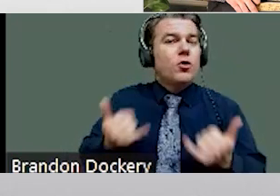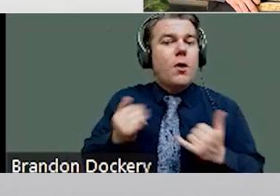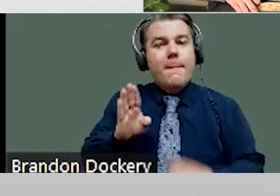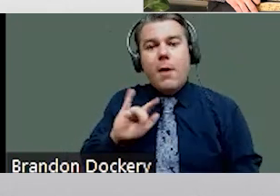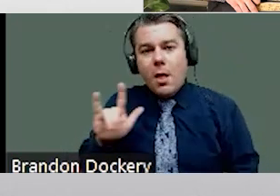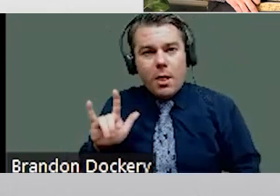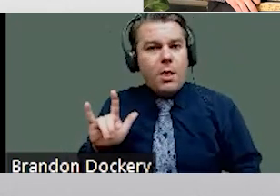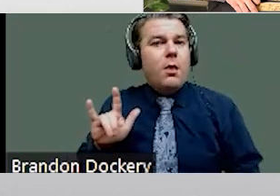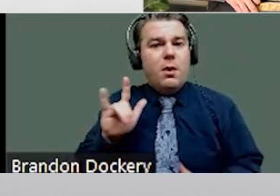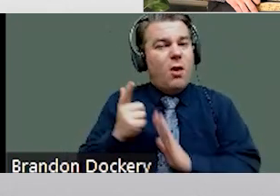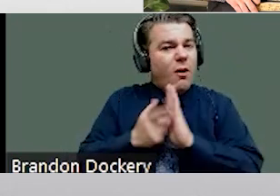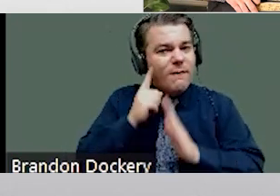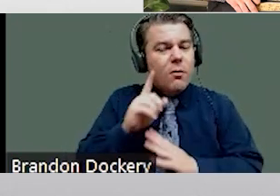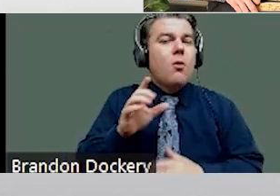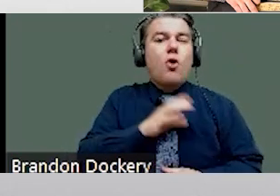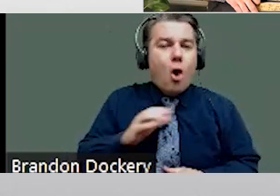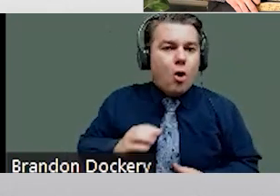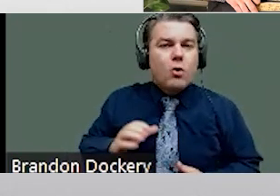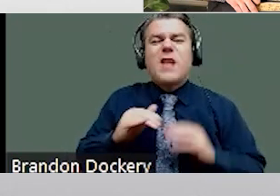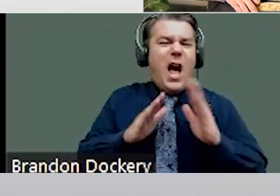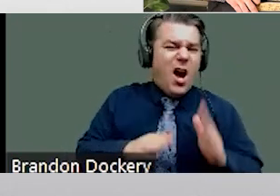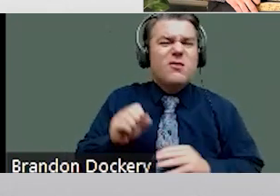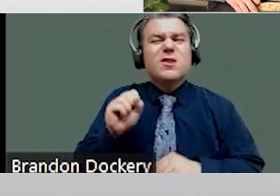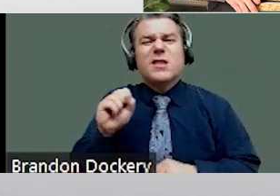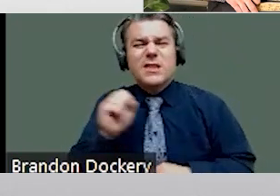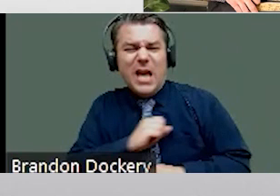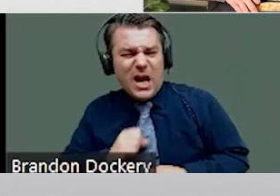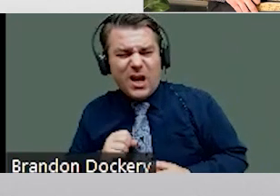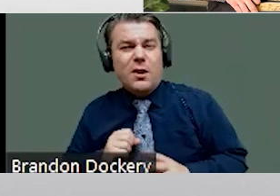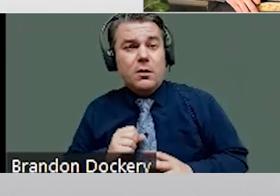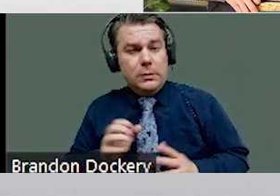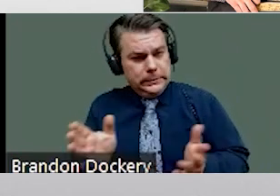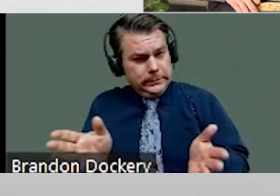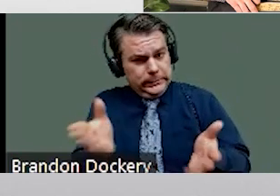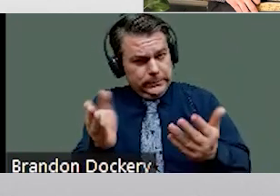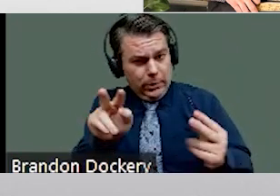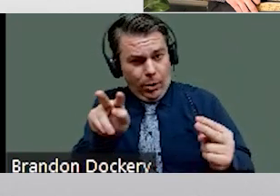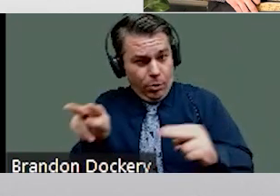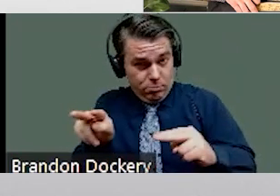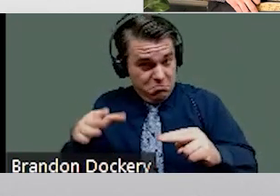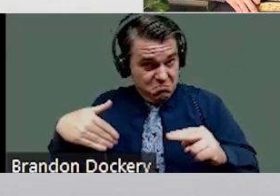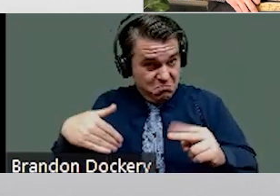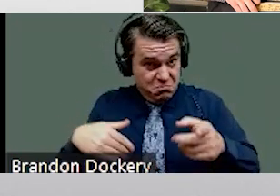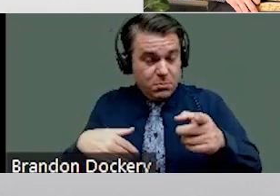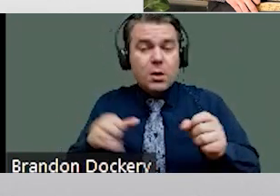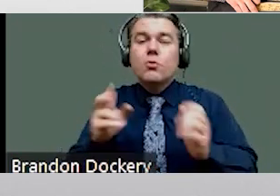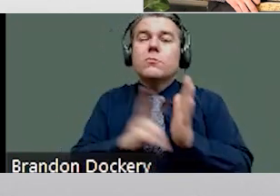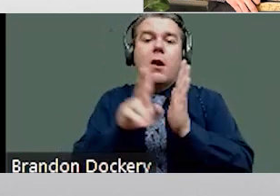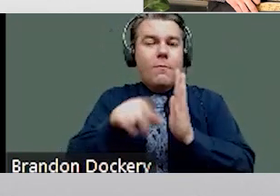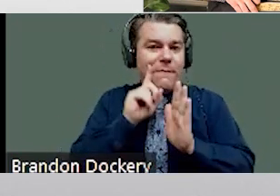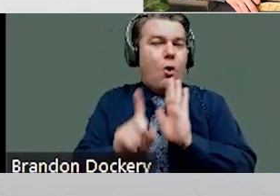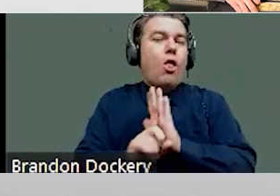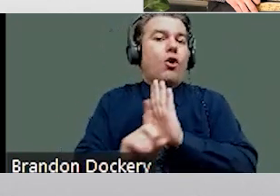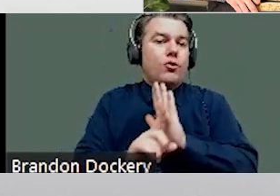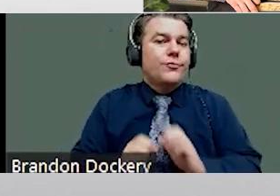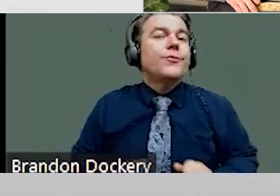the current bills in Congress, both in the House and Senate, it's really worth doing this. If you've never done it, you can sign up